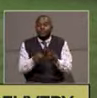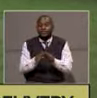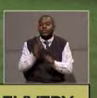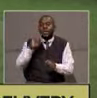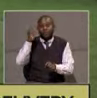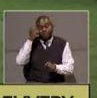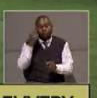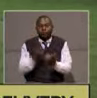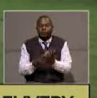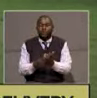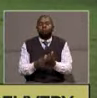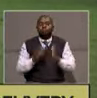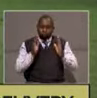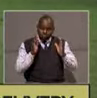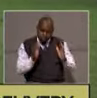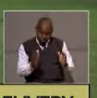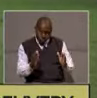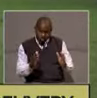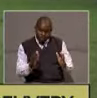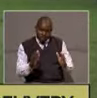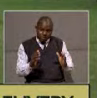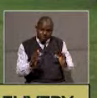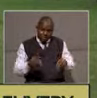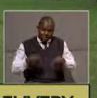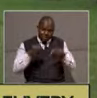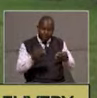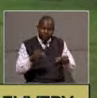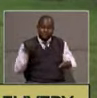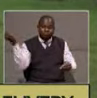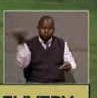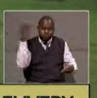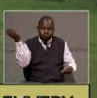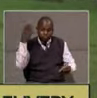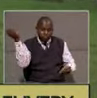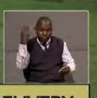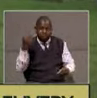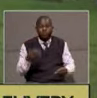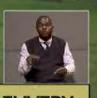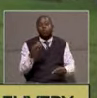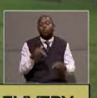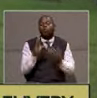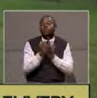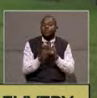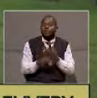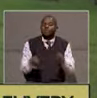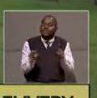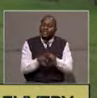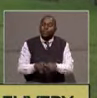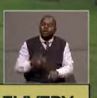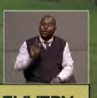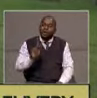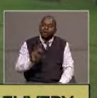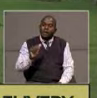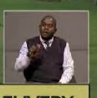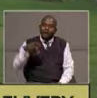Uganda to consider their giving of ambulances to all the districts, Kapere Biong inclusive. You know, when you go to